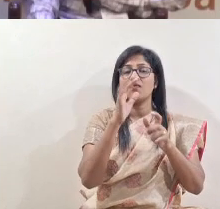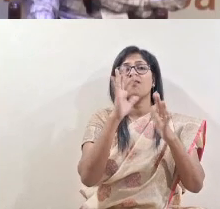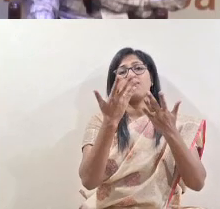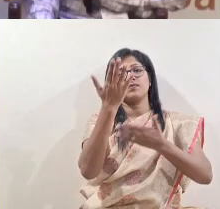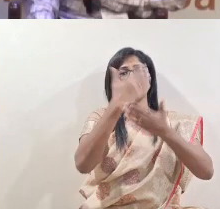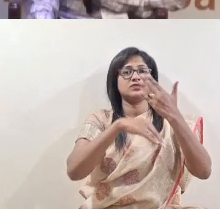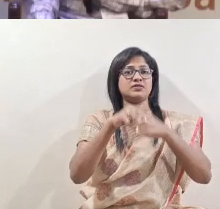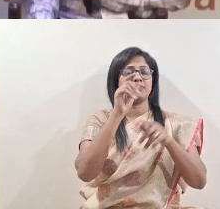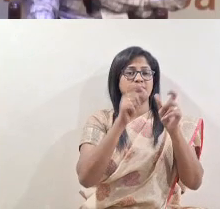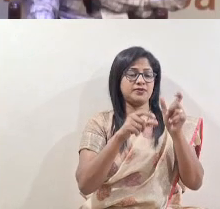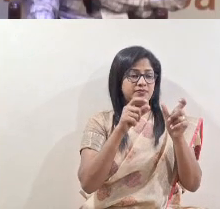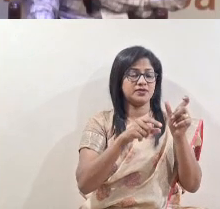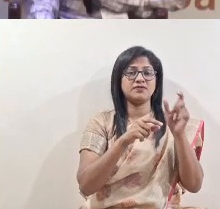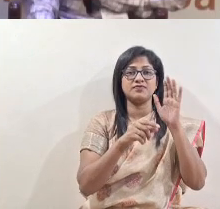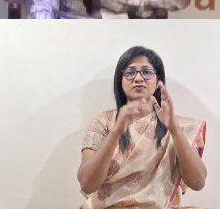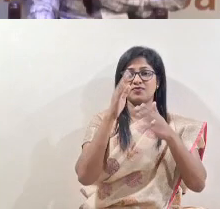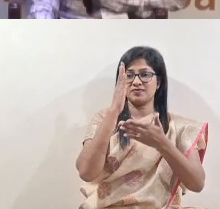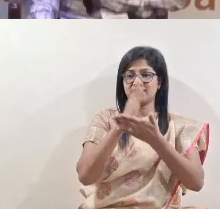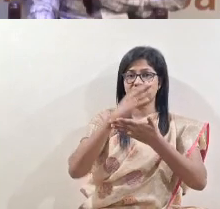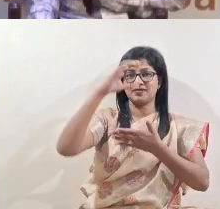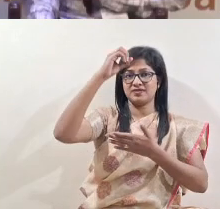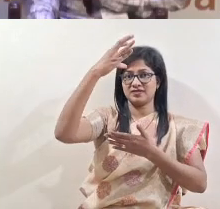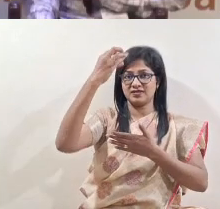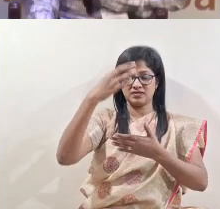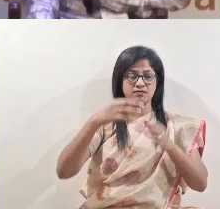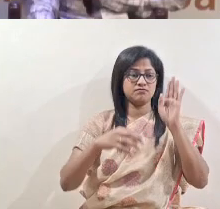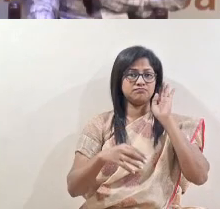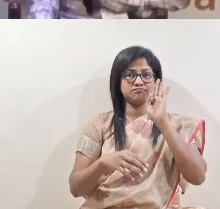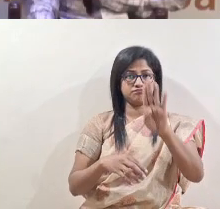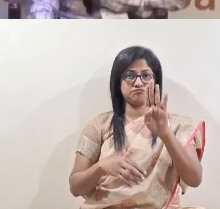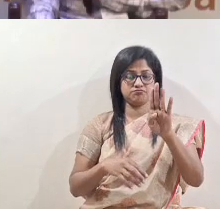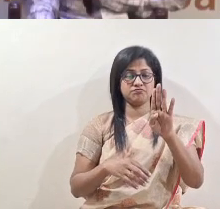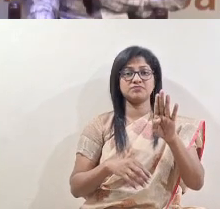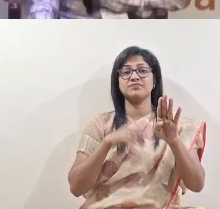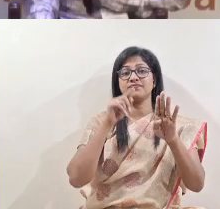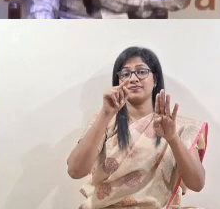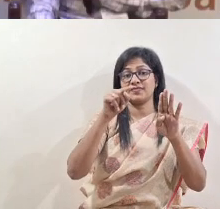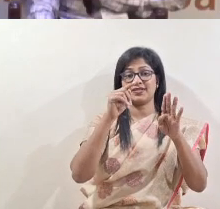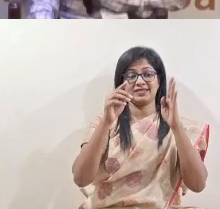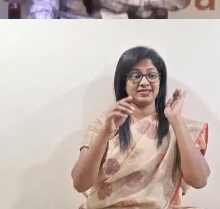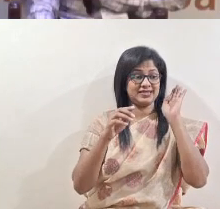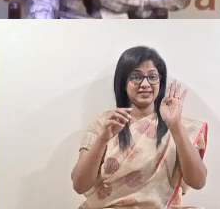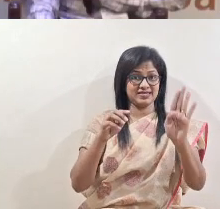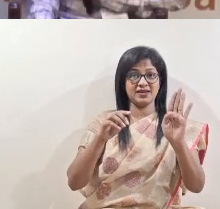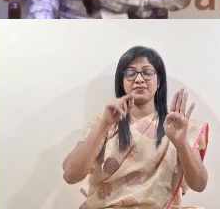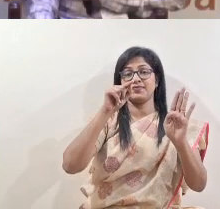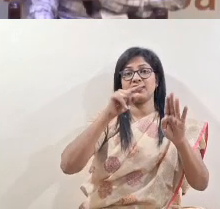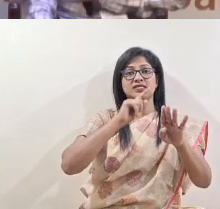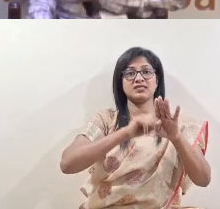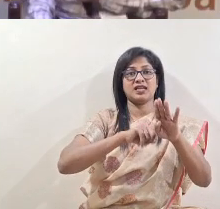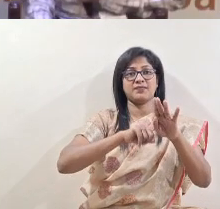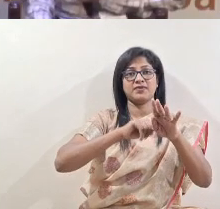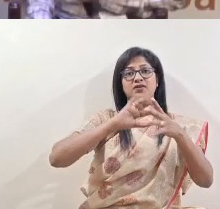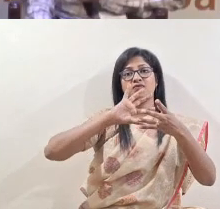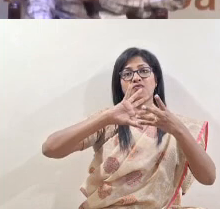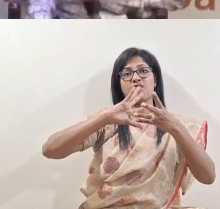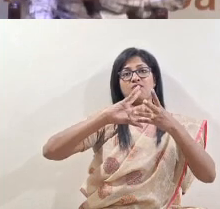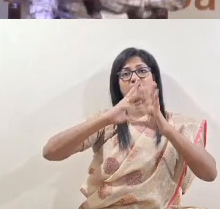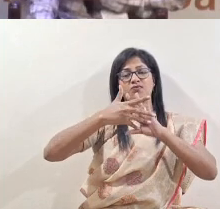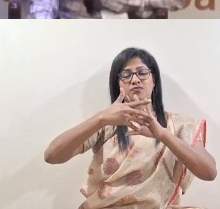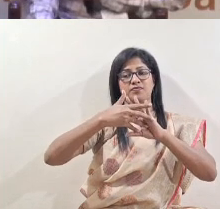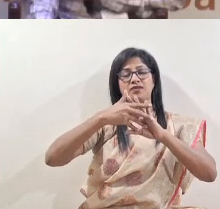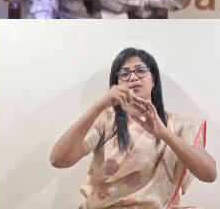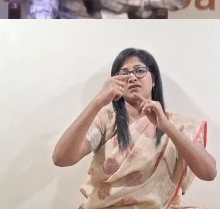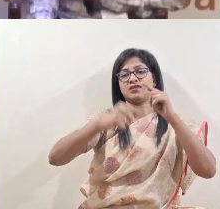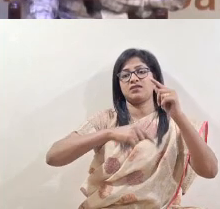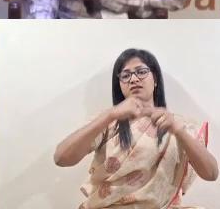people to tap on the junctions signals. So therefore the timer will automatically change depending on